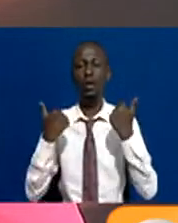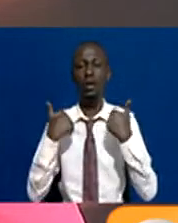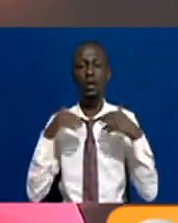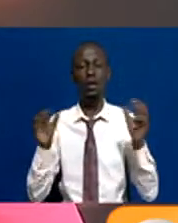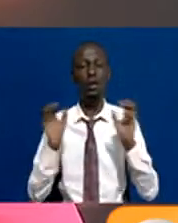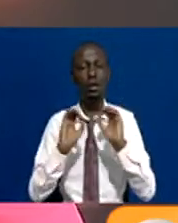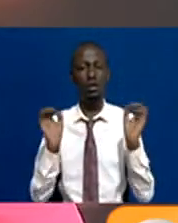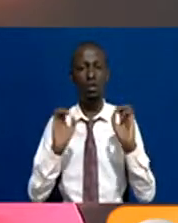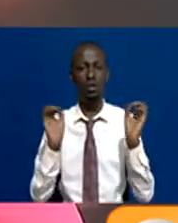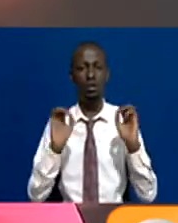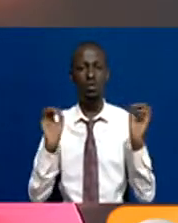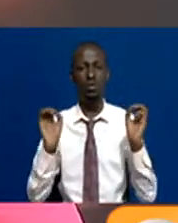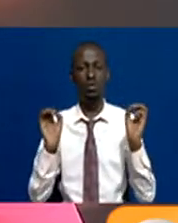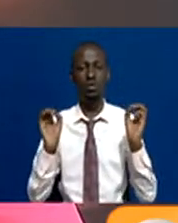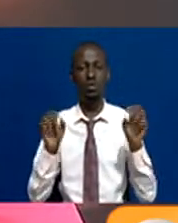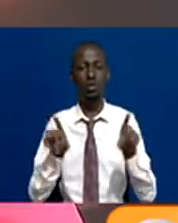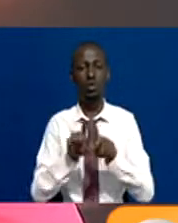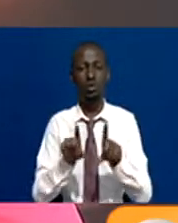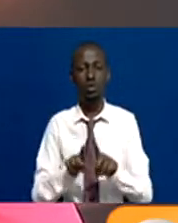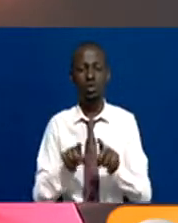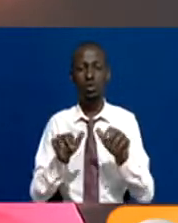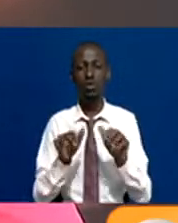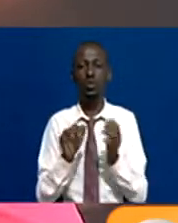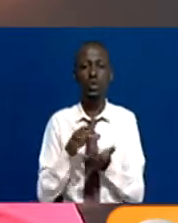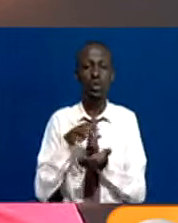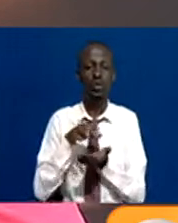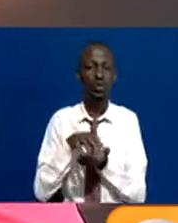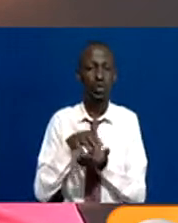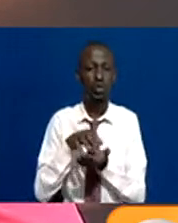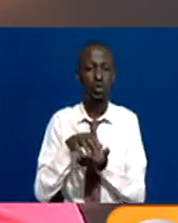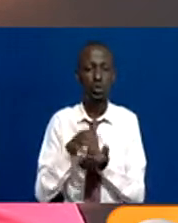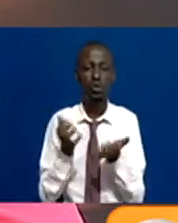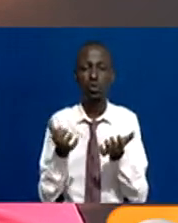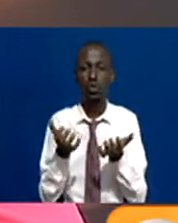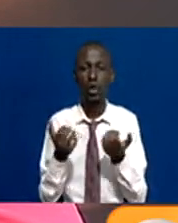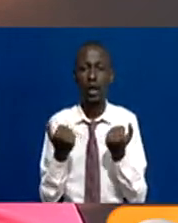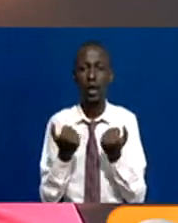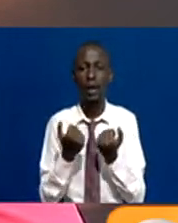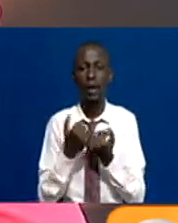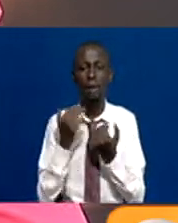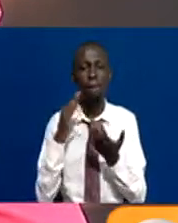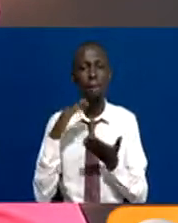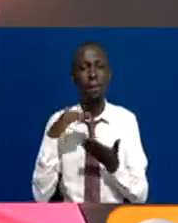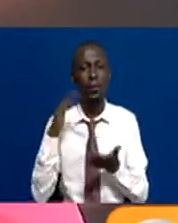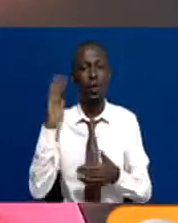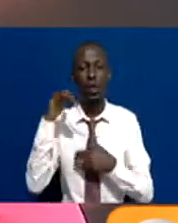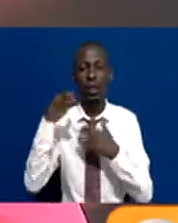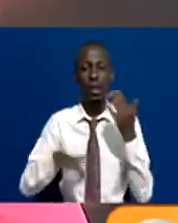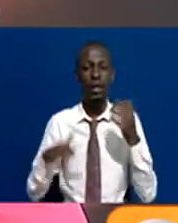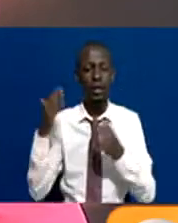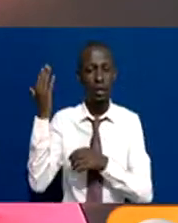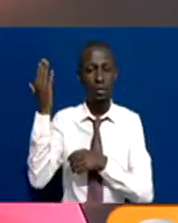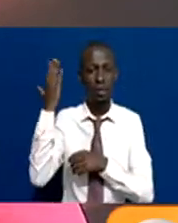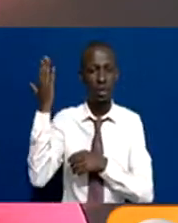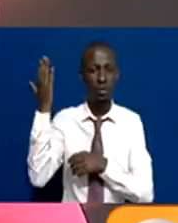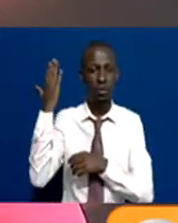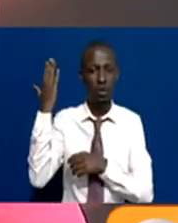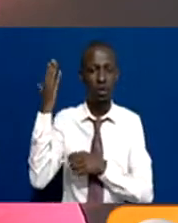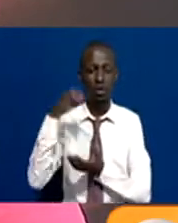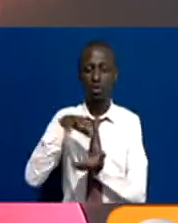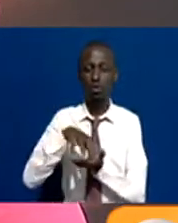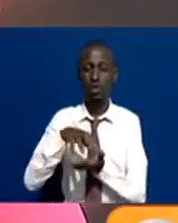even exacerbating the situation that such that now their needs are even more grave than they were. So you look at each